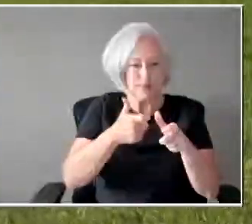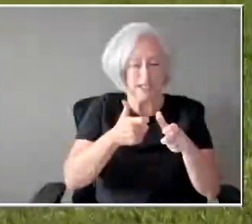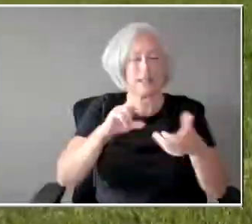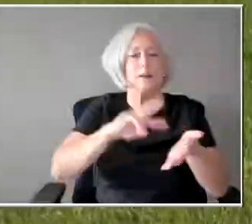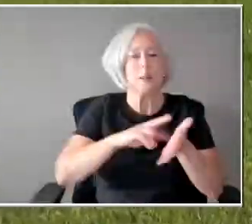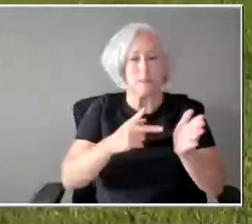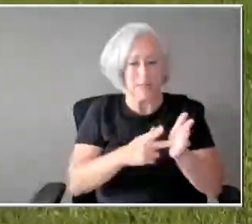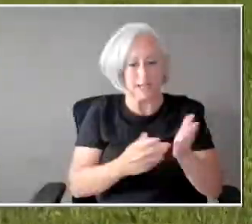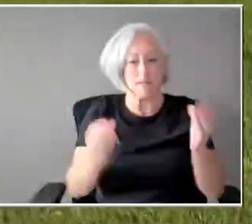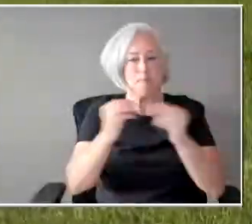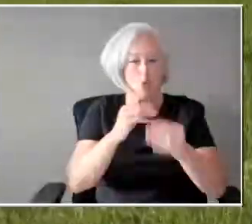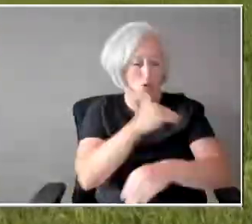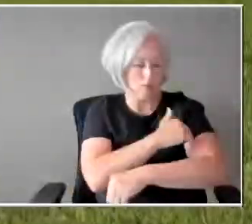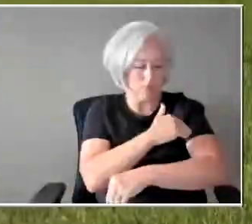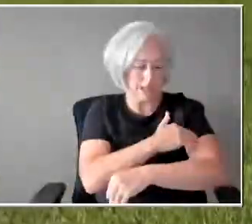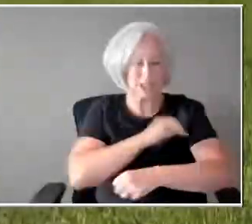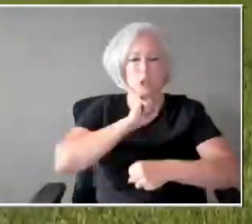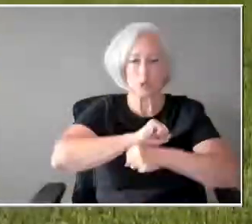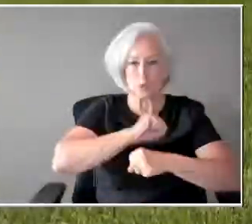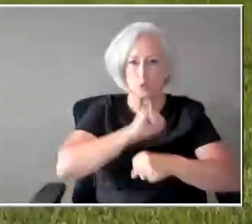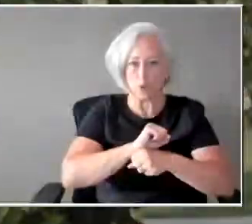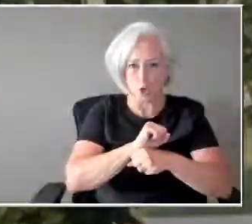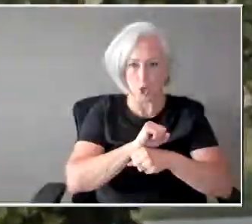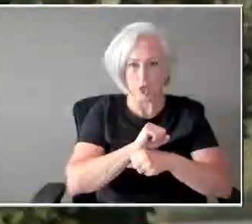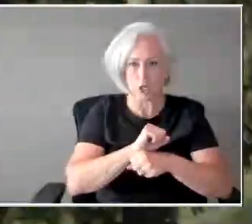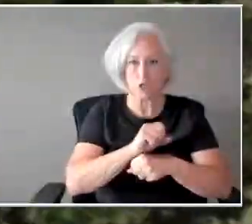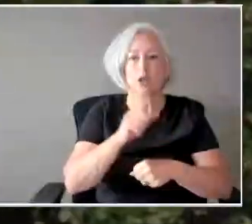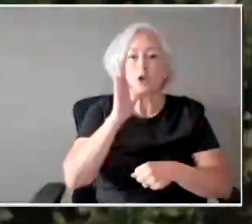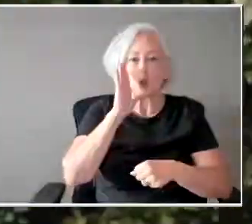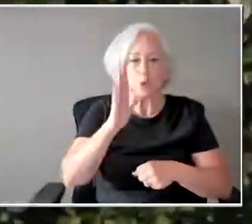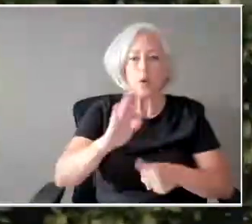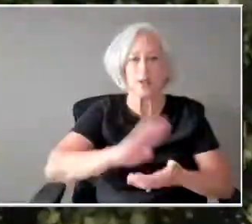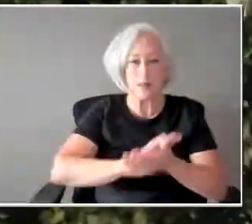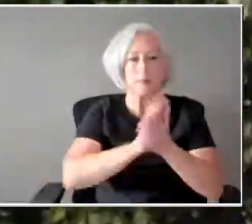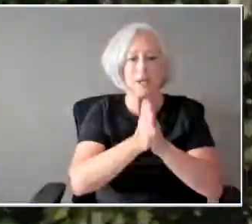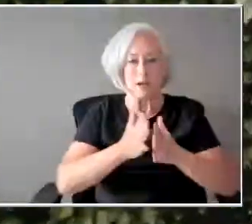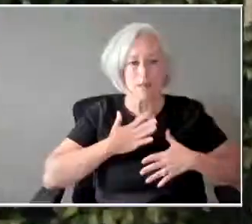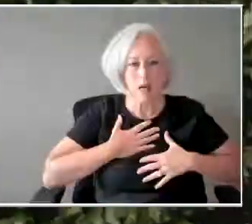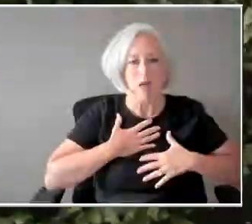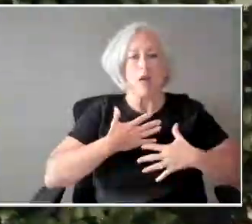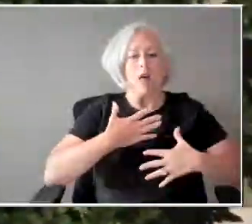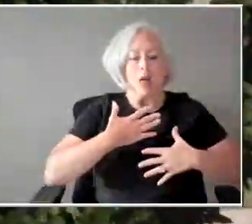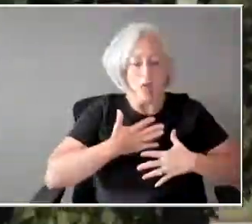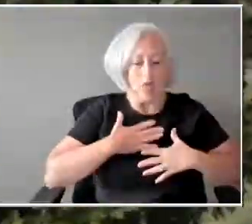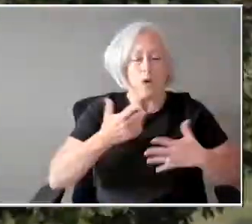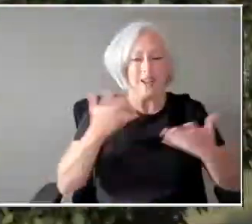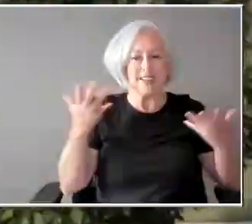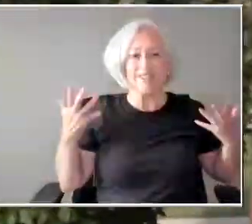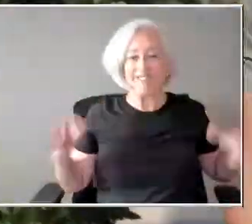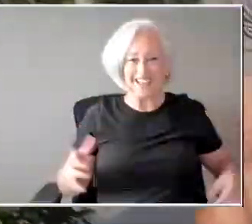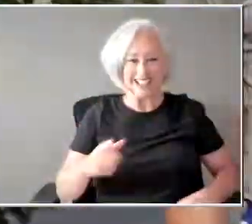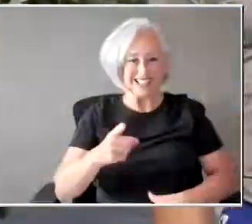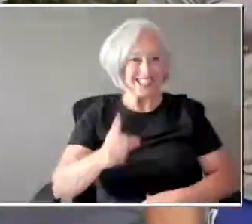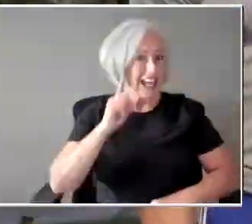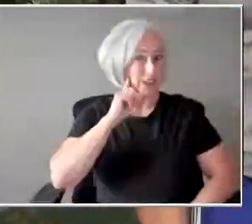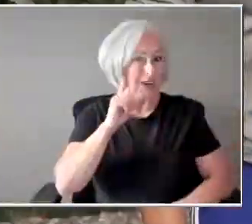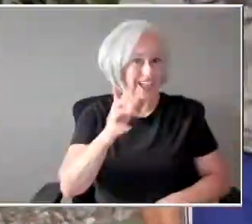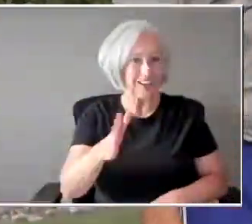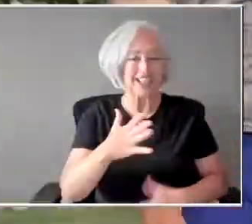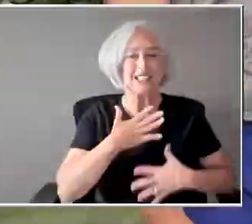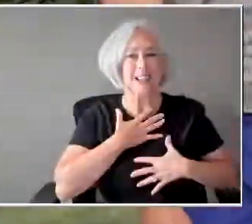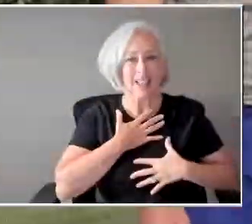muscles, just like he said. And you will get winded and feel winded by the time you get done. I do. See, you hear the spacing in his voice?